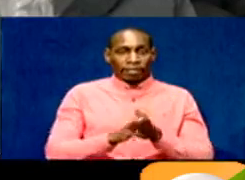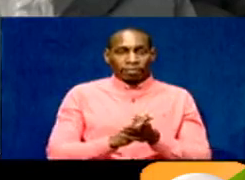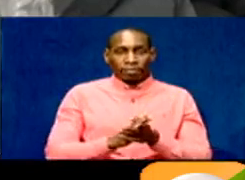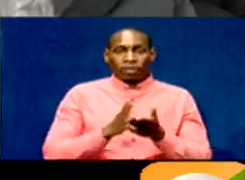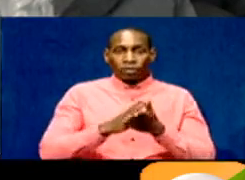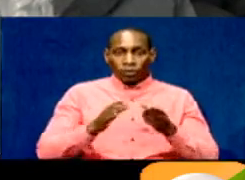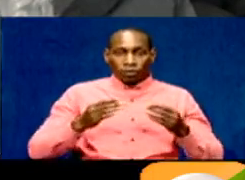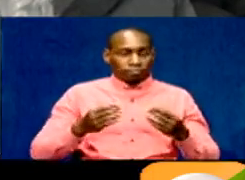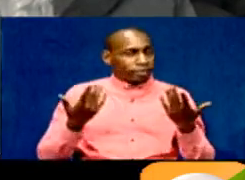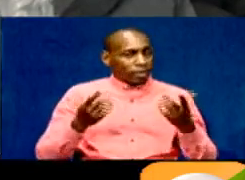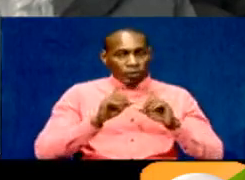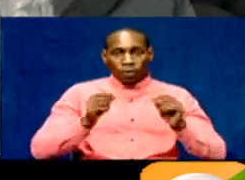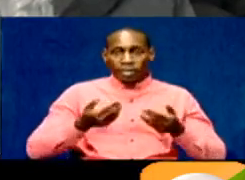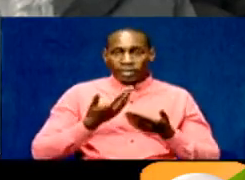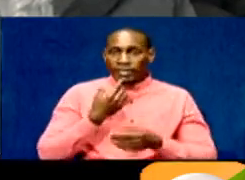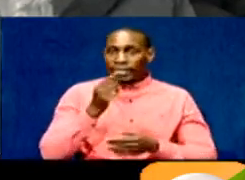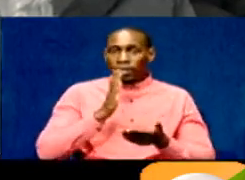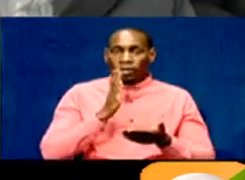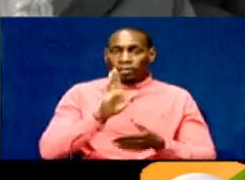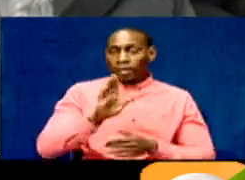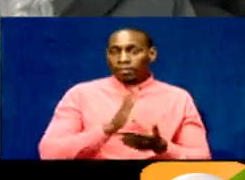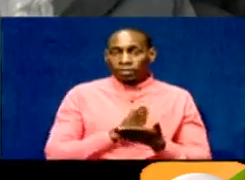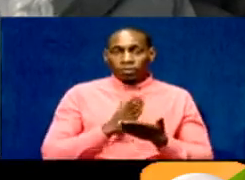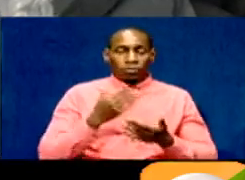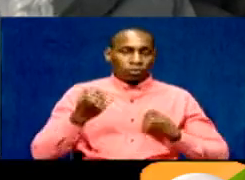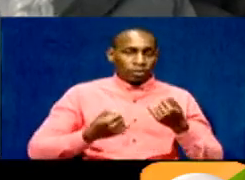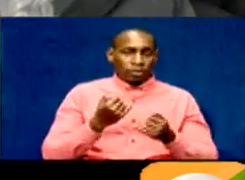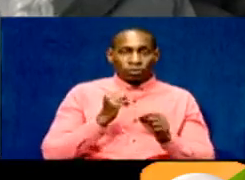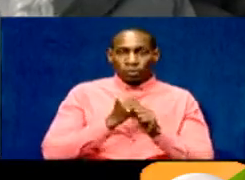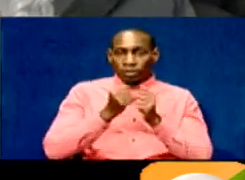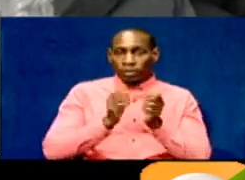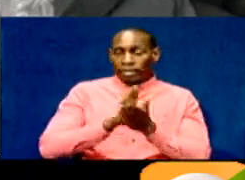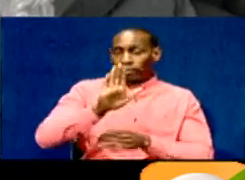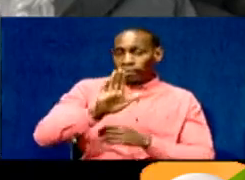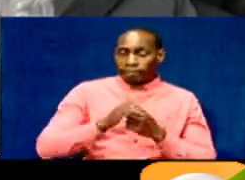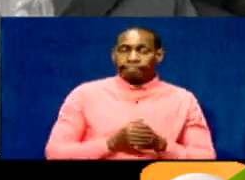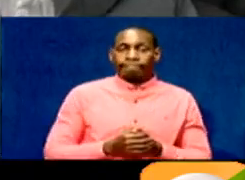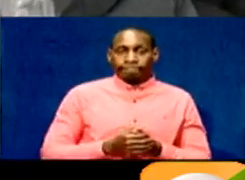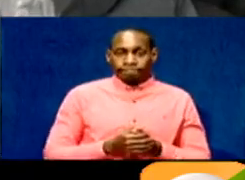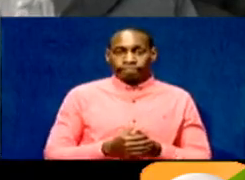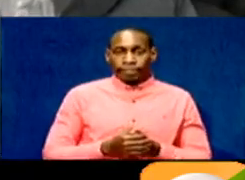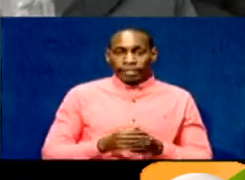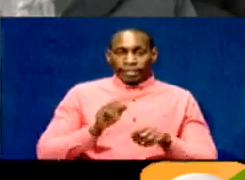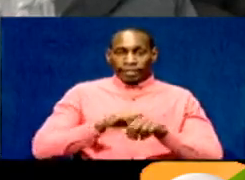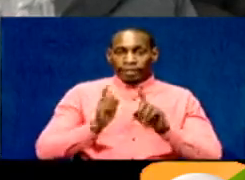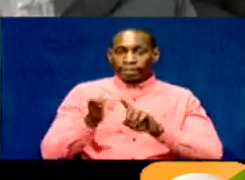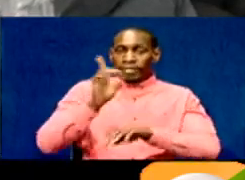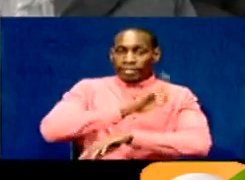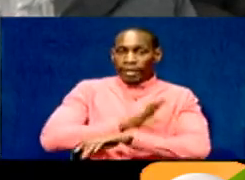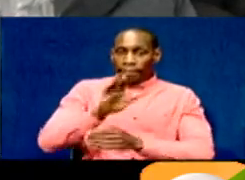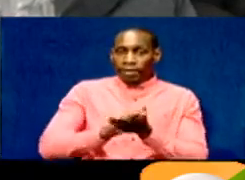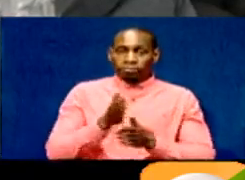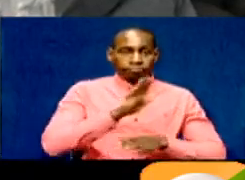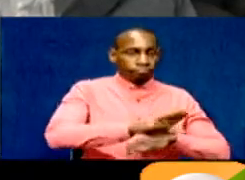from the top of my head. I think it's been a roller coaster with you on the desk. I mean, from the first day that you